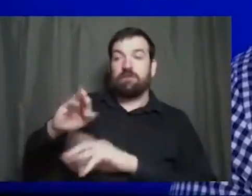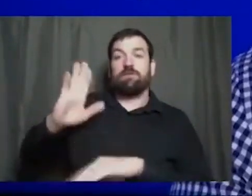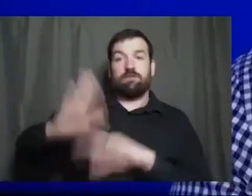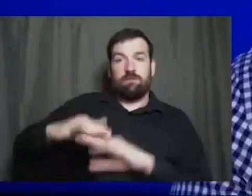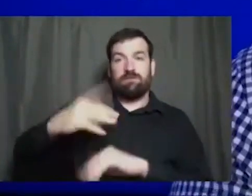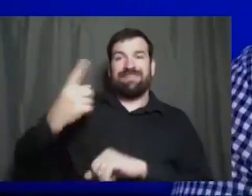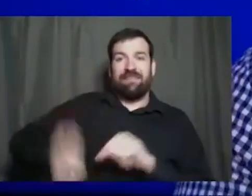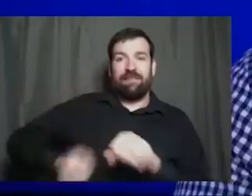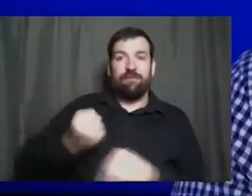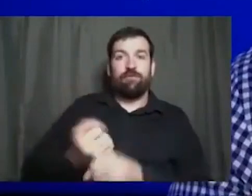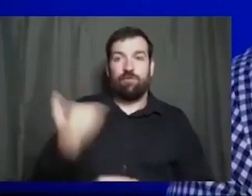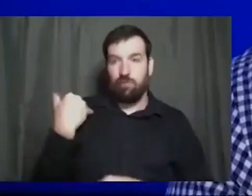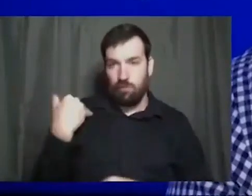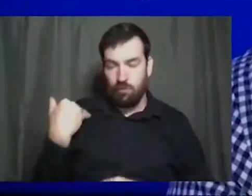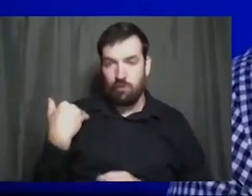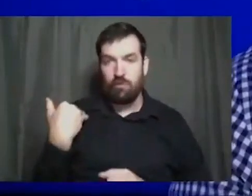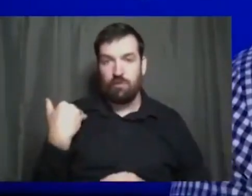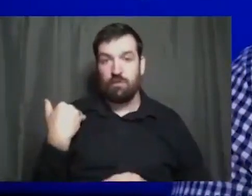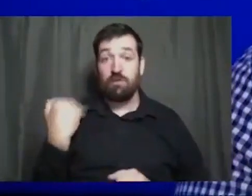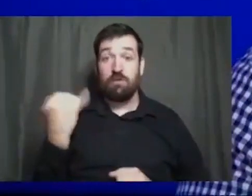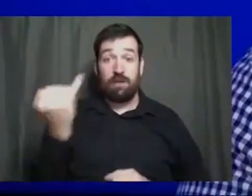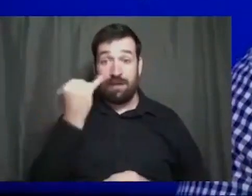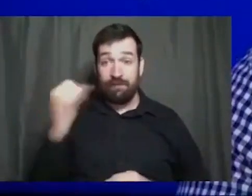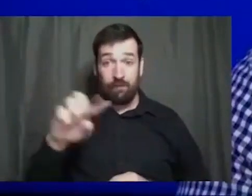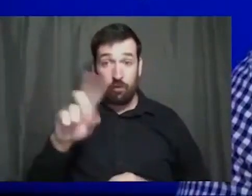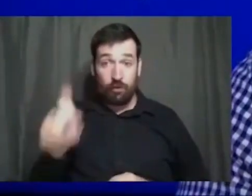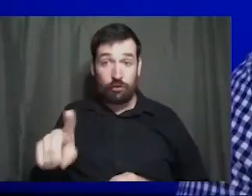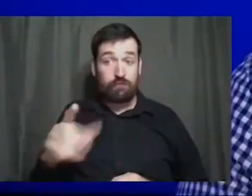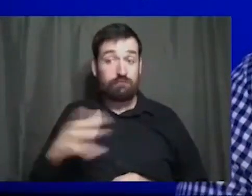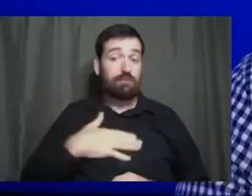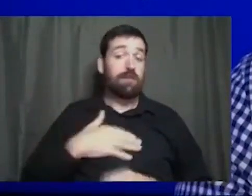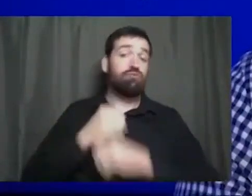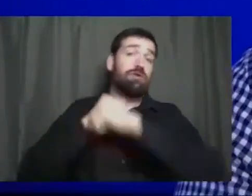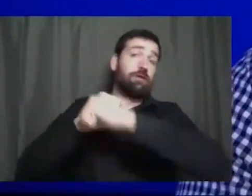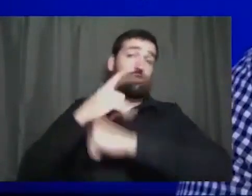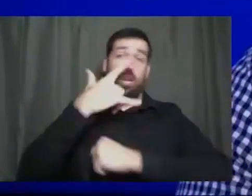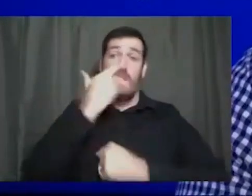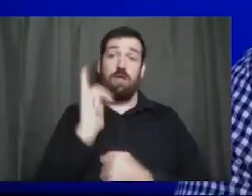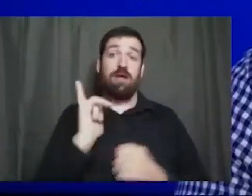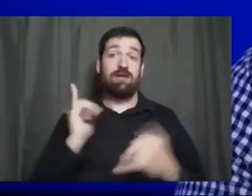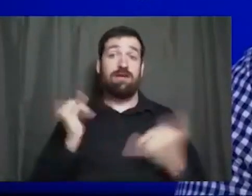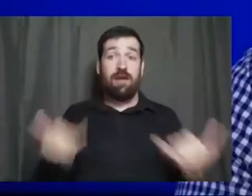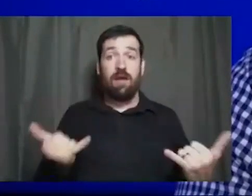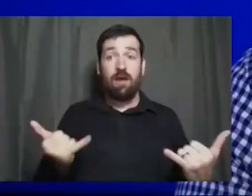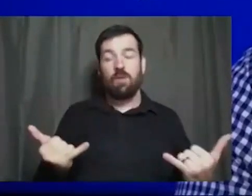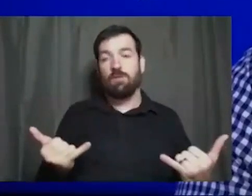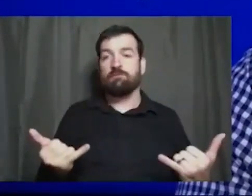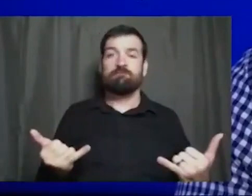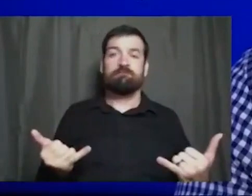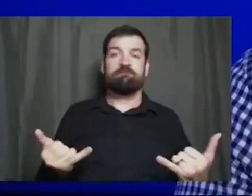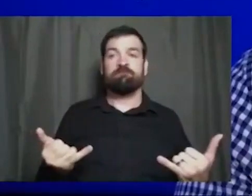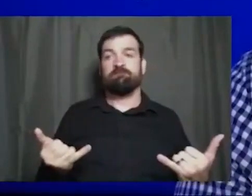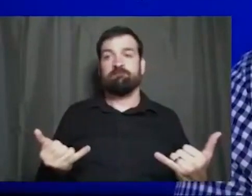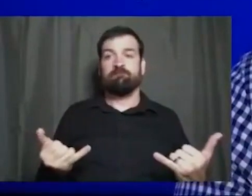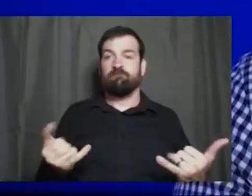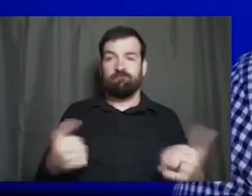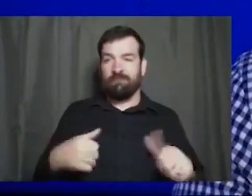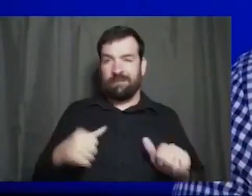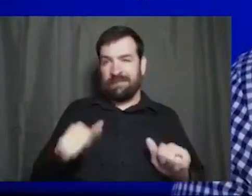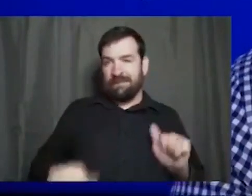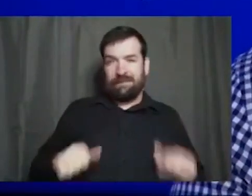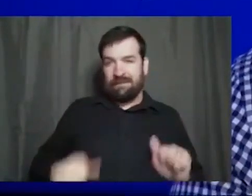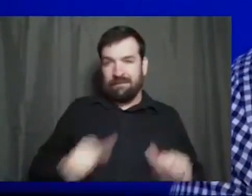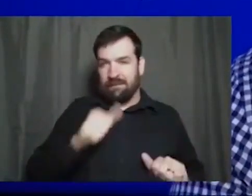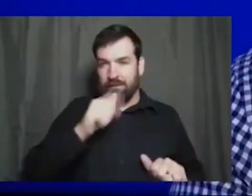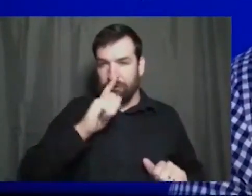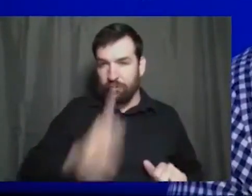say if the question is, what's my protection like now? I think we're really unsure, and so we would want you to